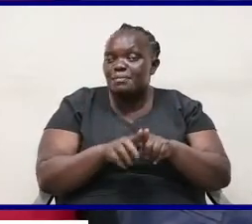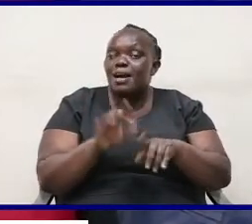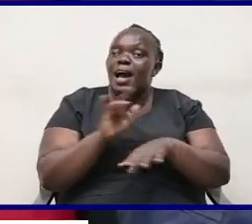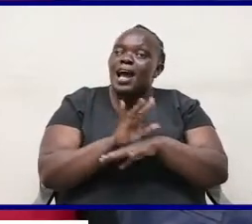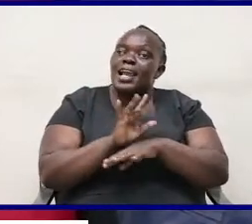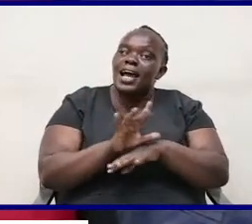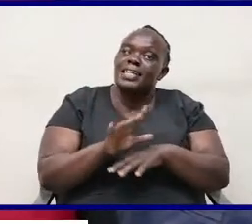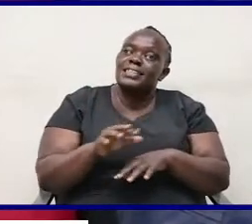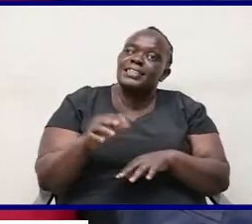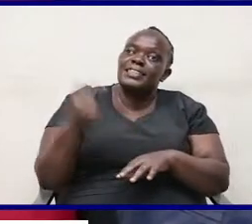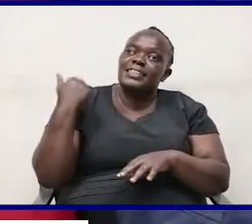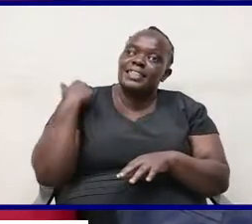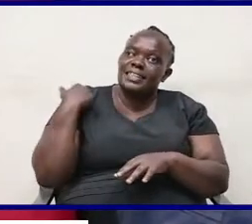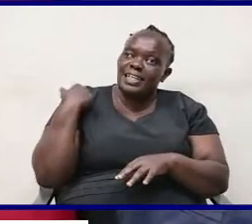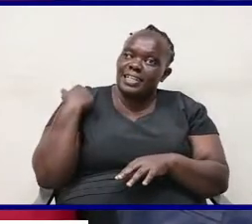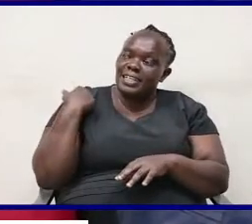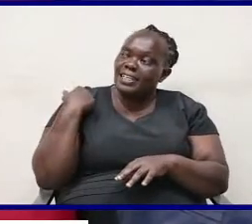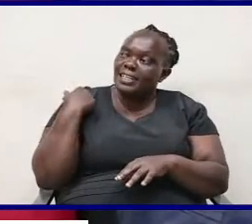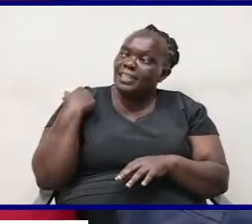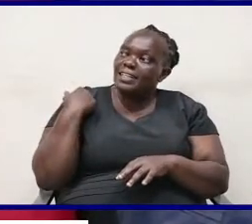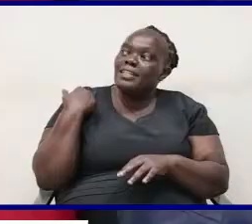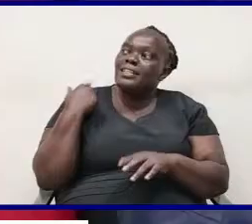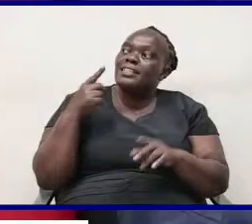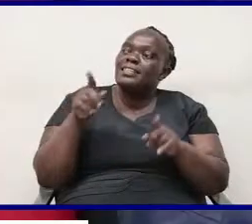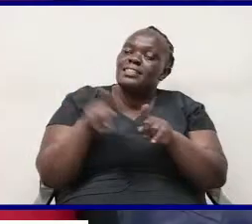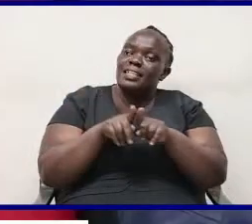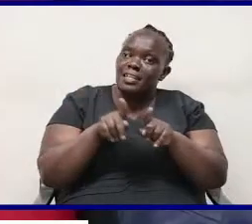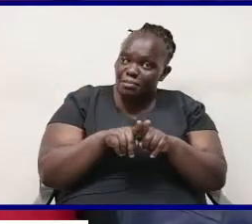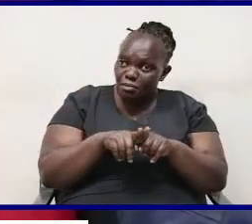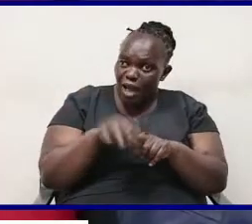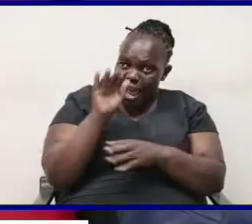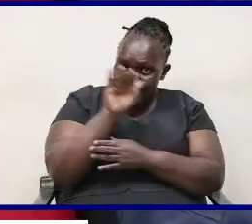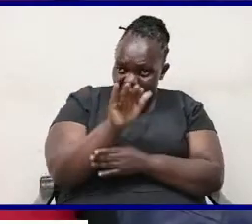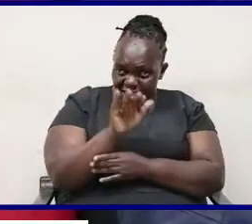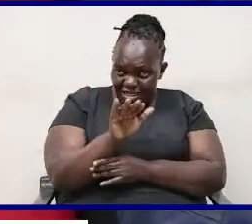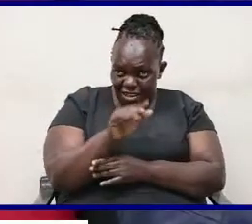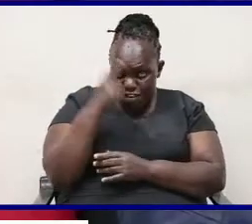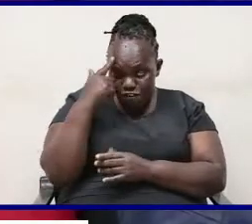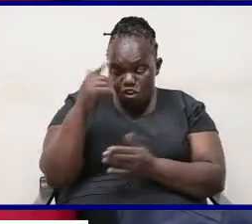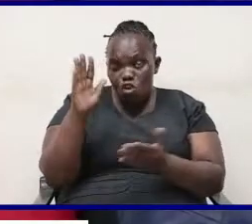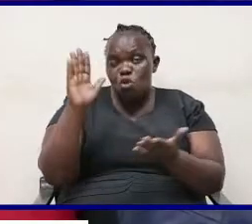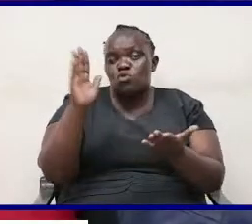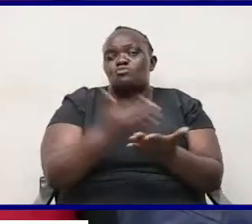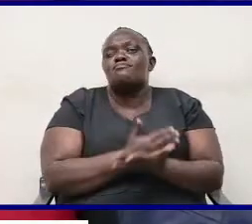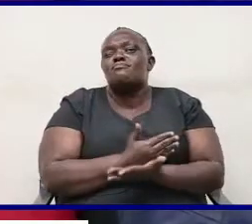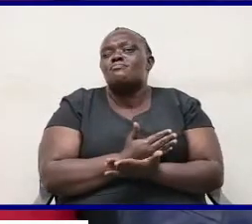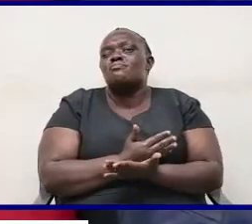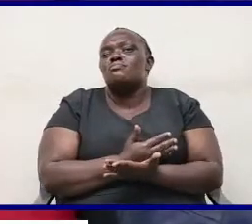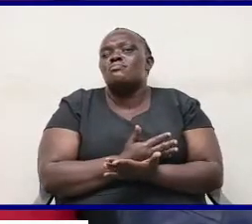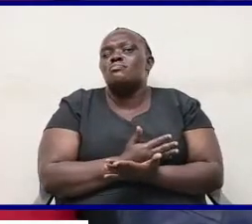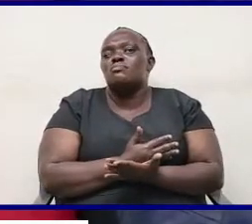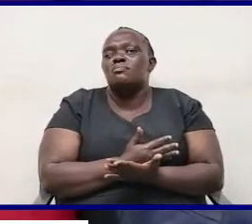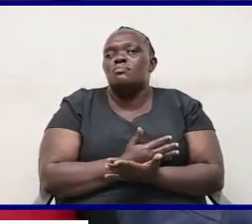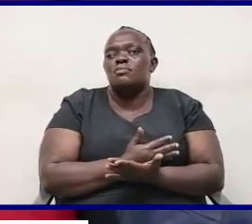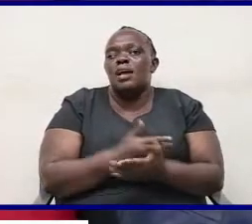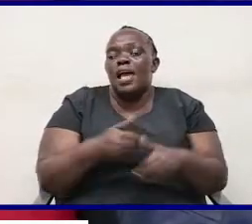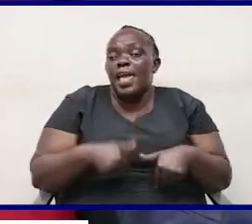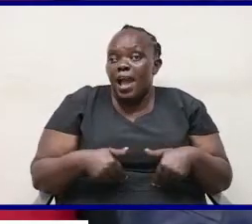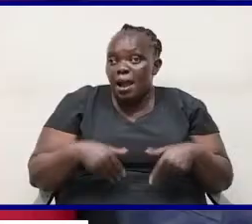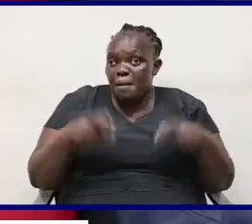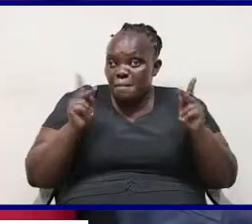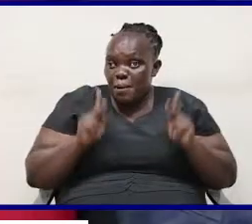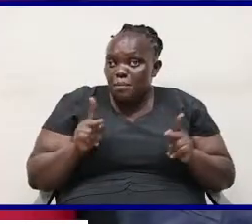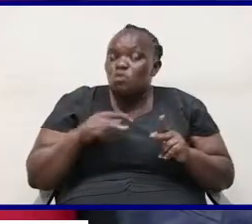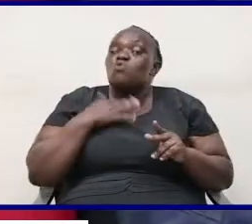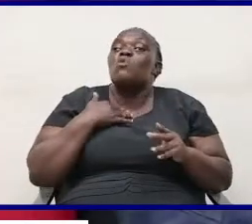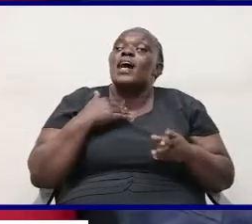early as yesterday, His Excellency was even asking for waivers for young people who